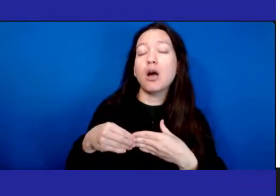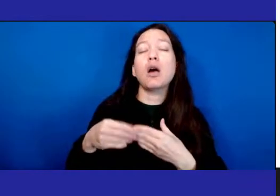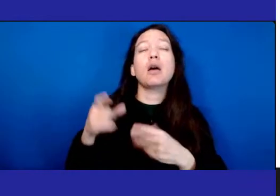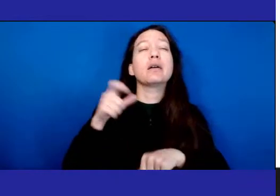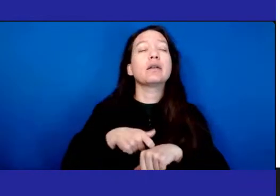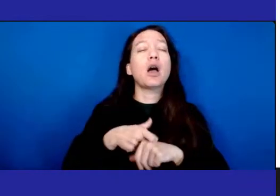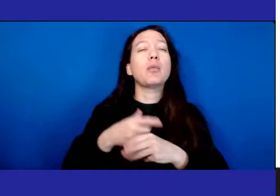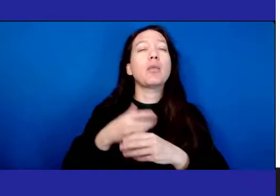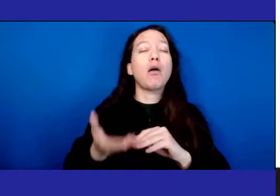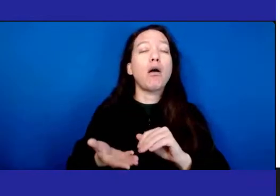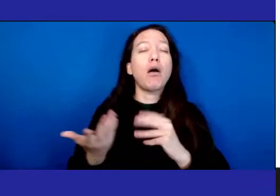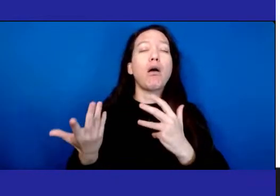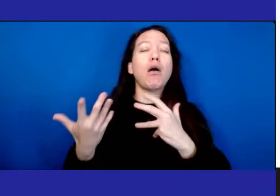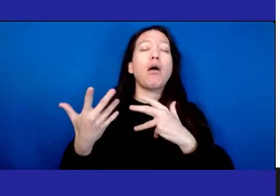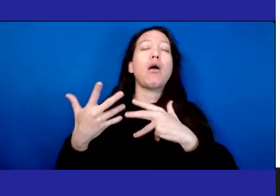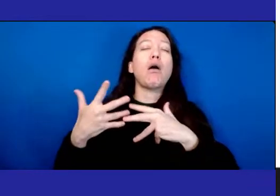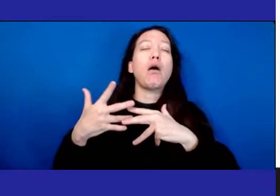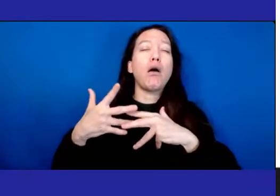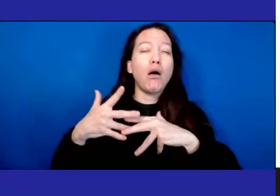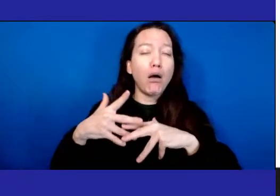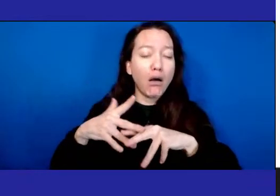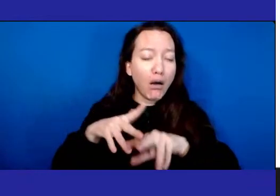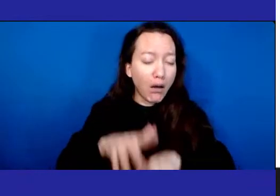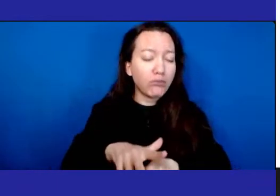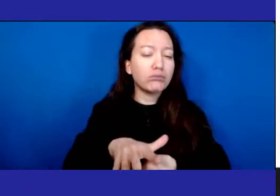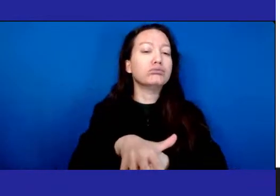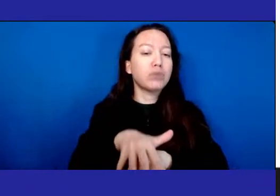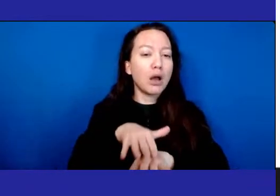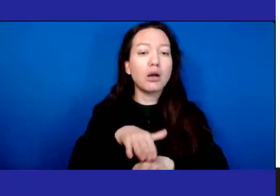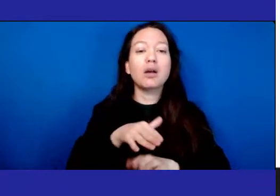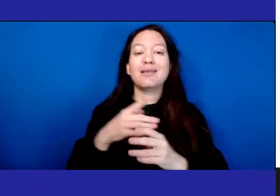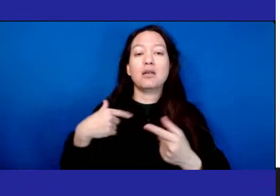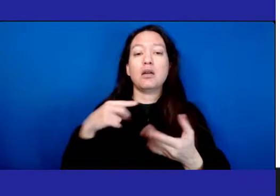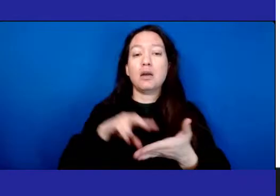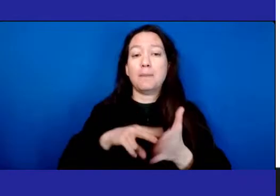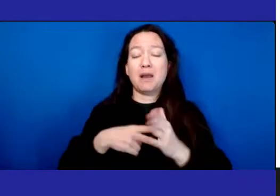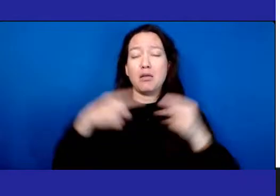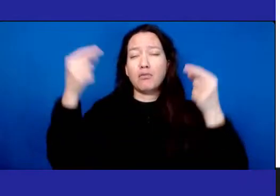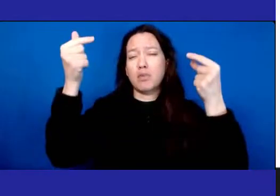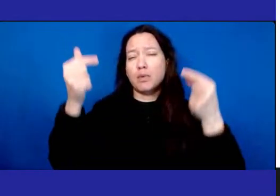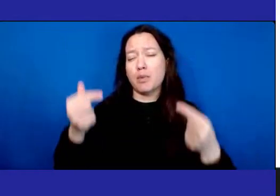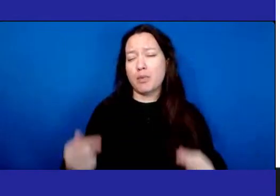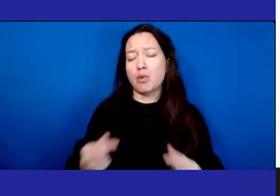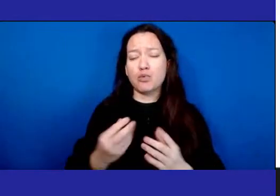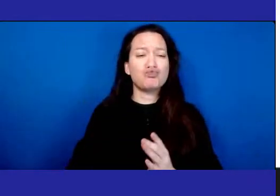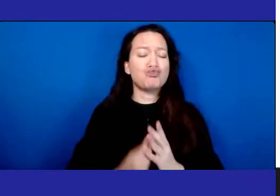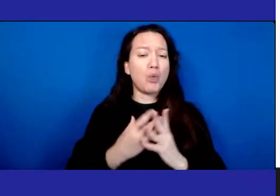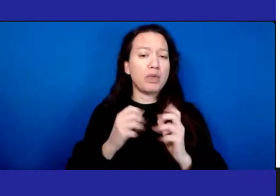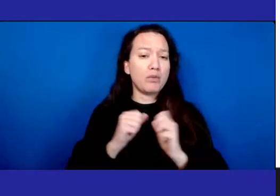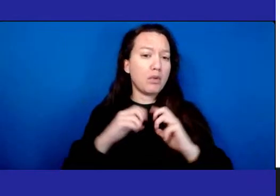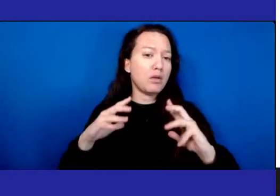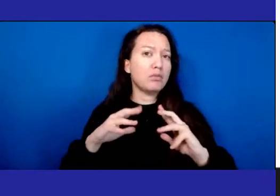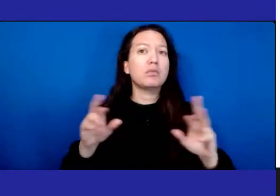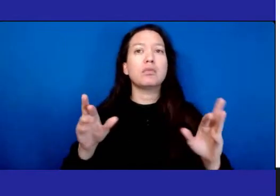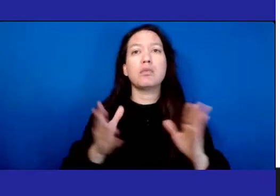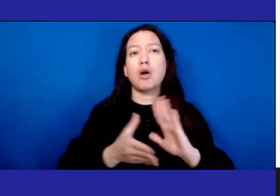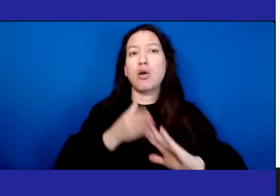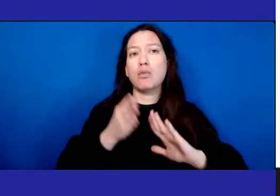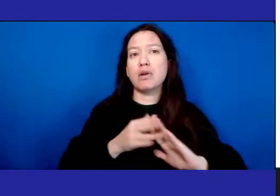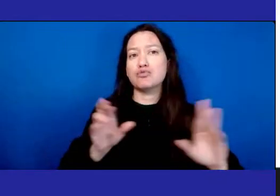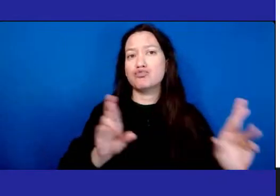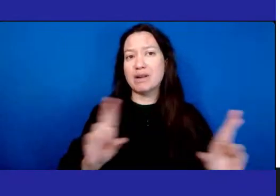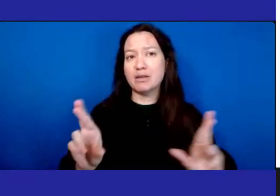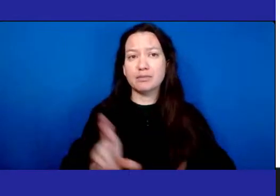time, and that allows us to align growth with operational readiness in each